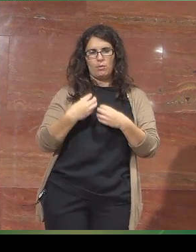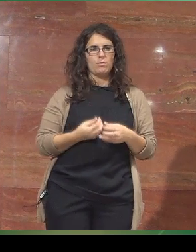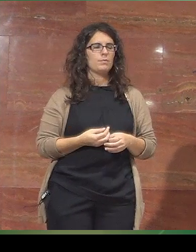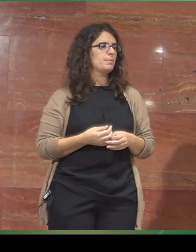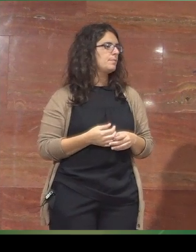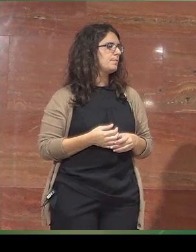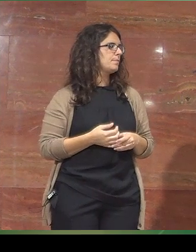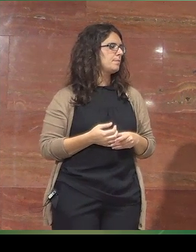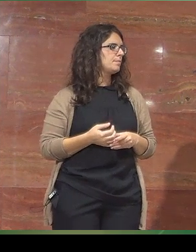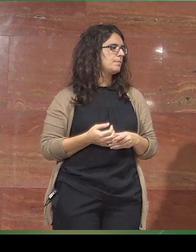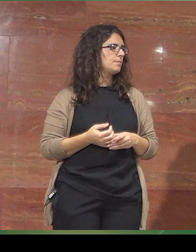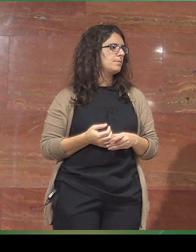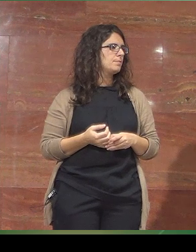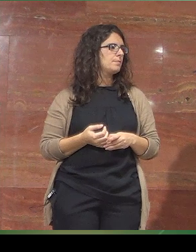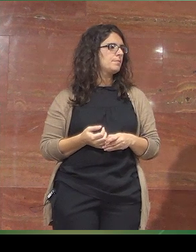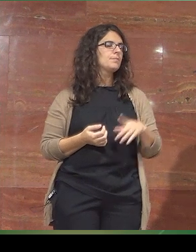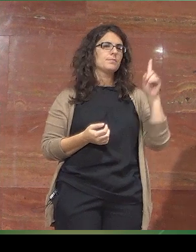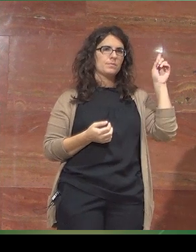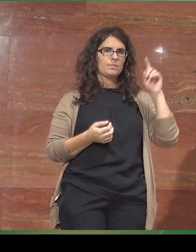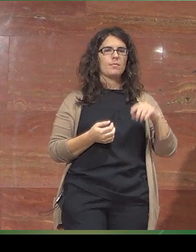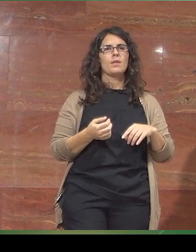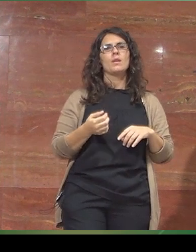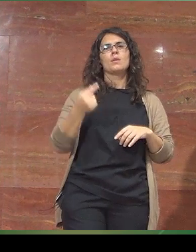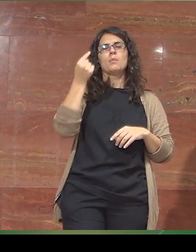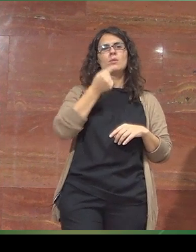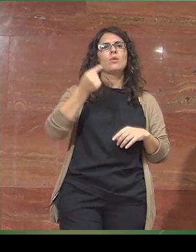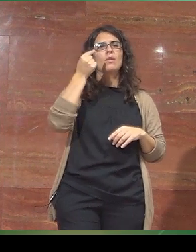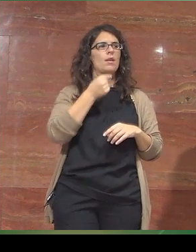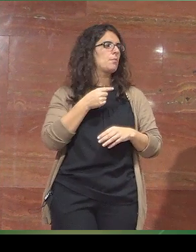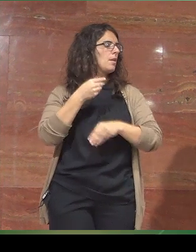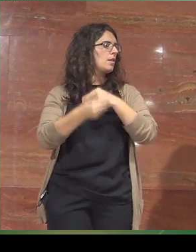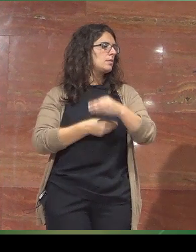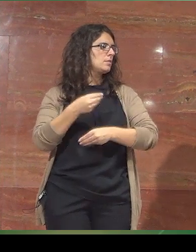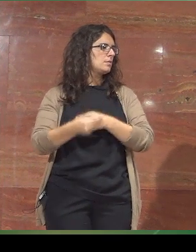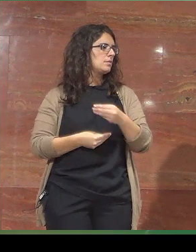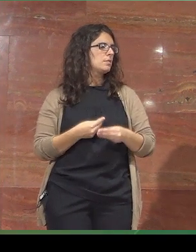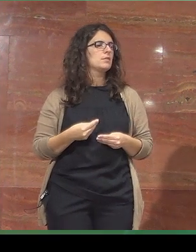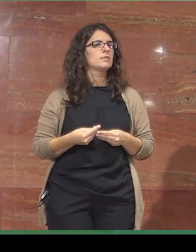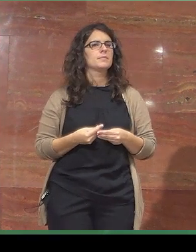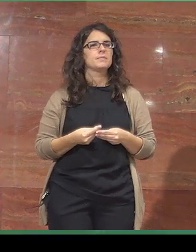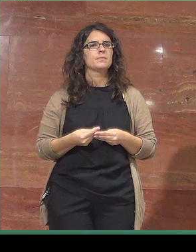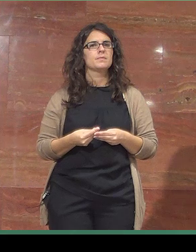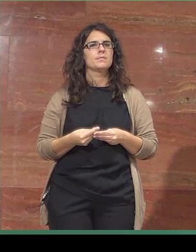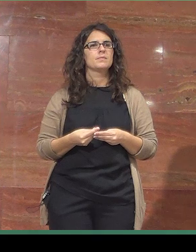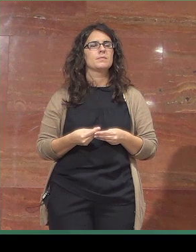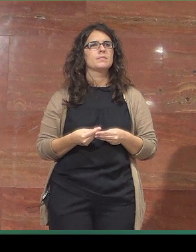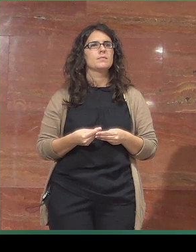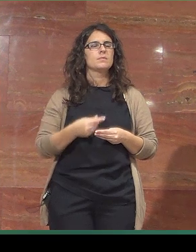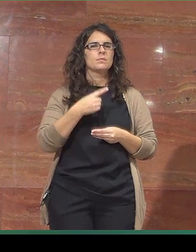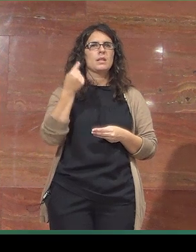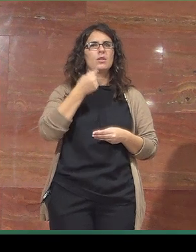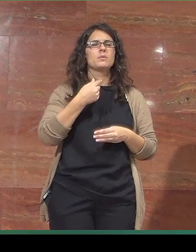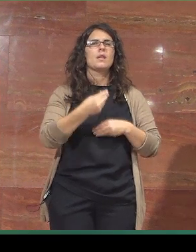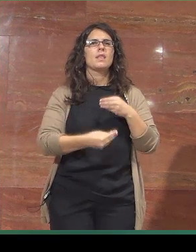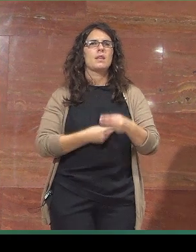This was the pictograms we do. So we work very seriously about legibility, about how can